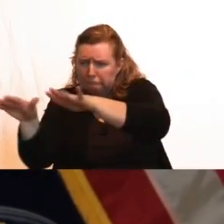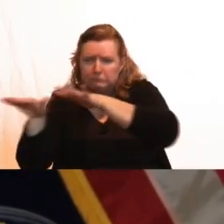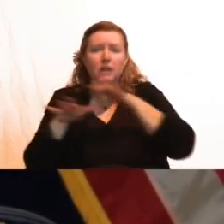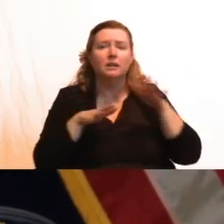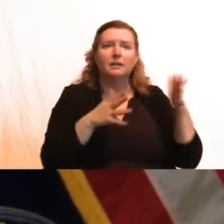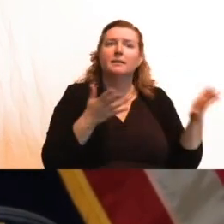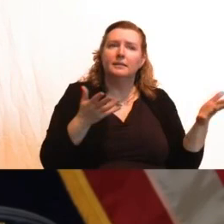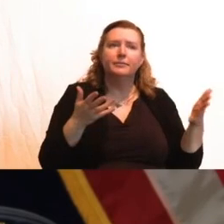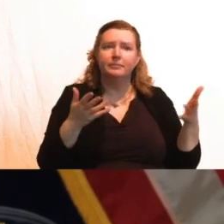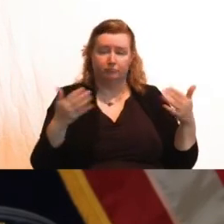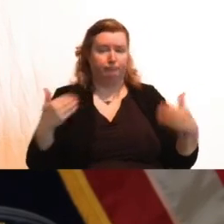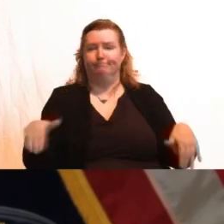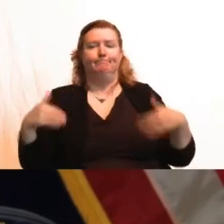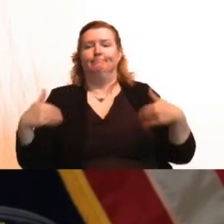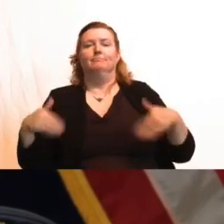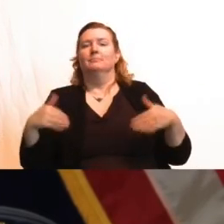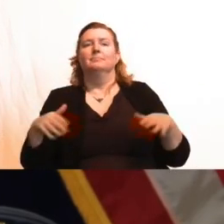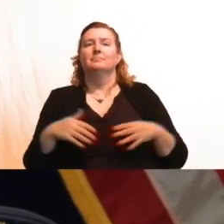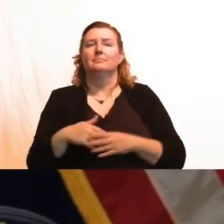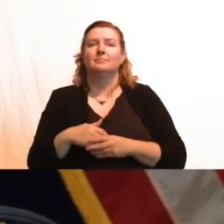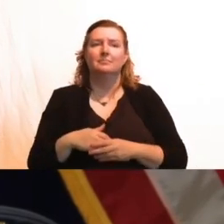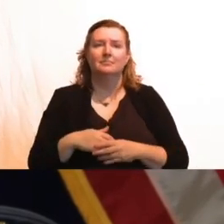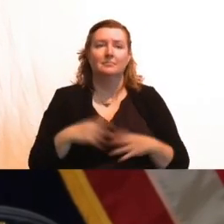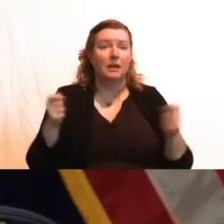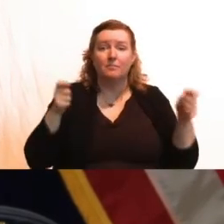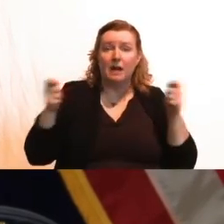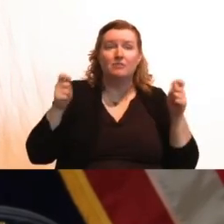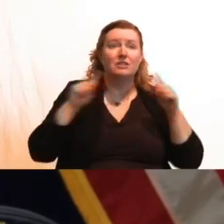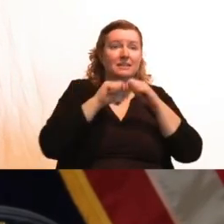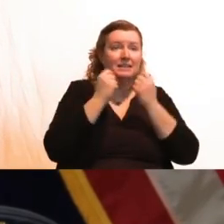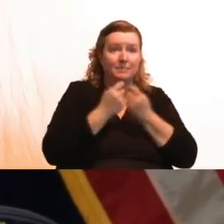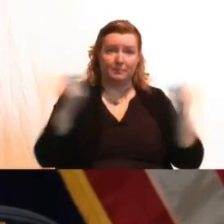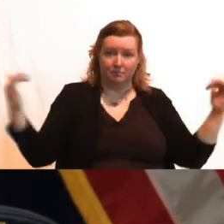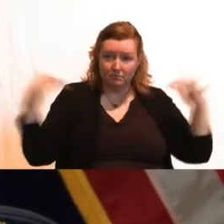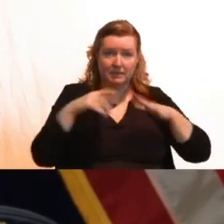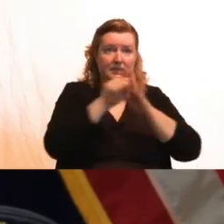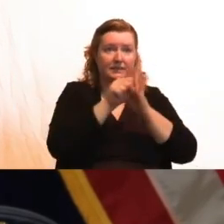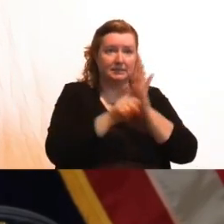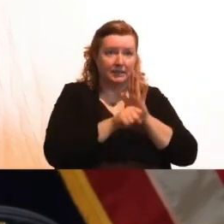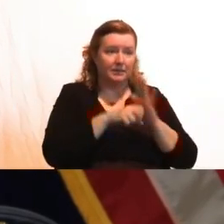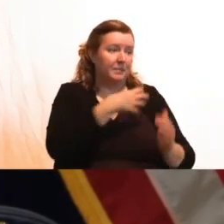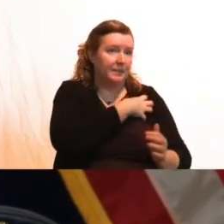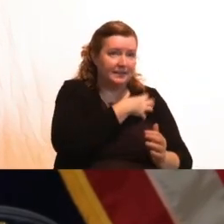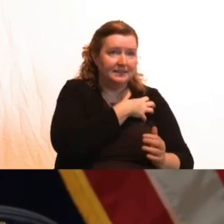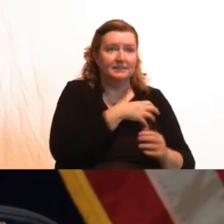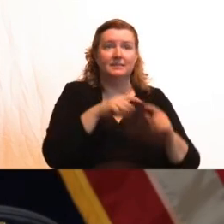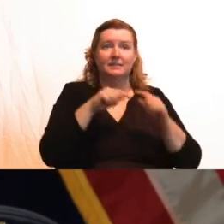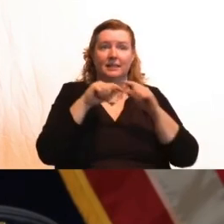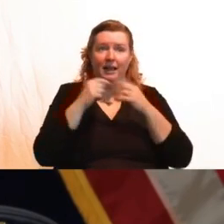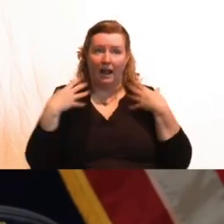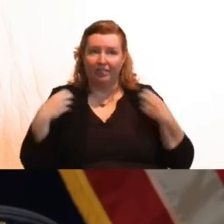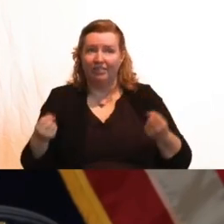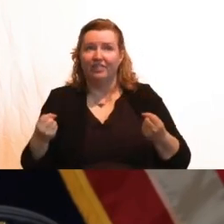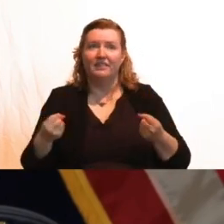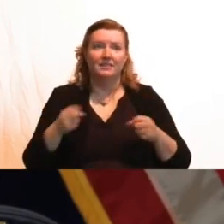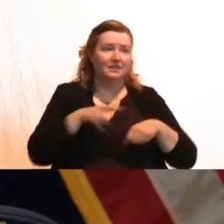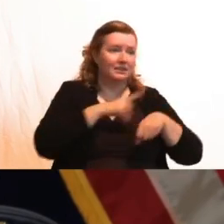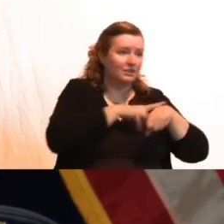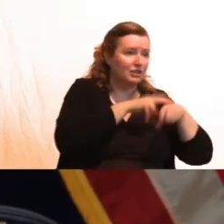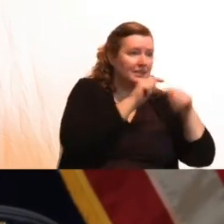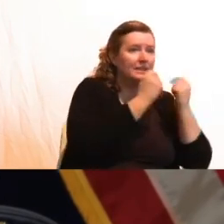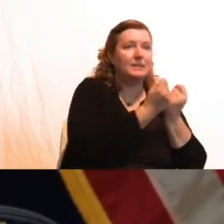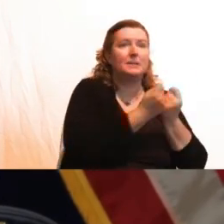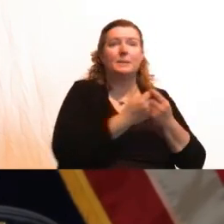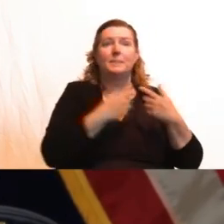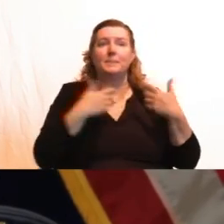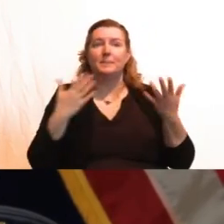team, health, National Guard, corrections, just from all departments across the state, and whatever we ask